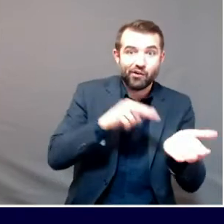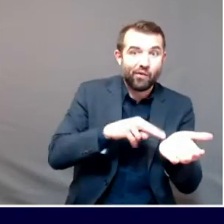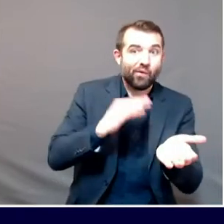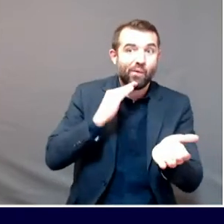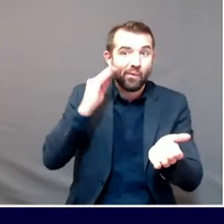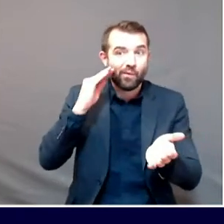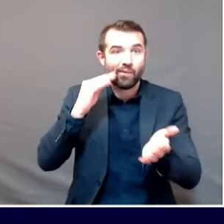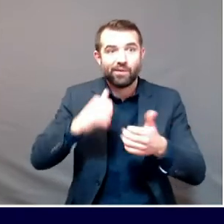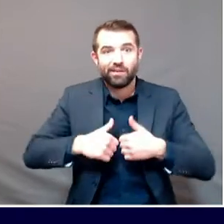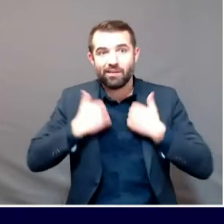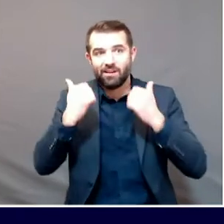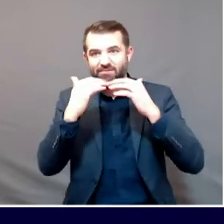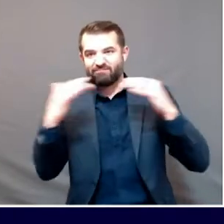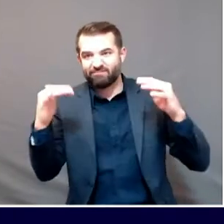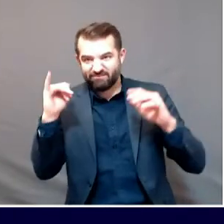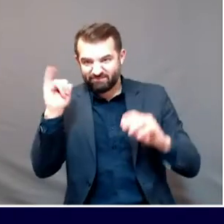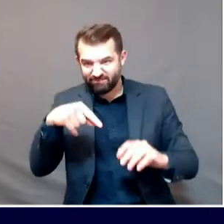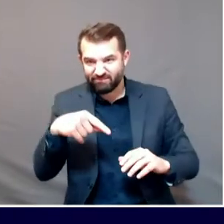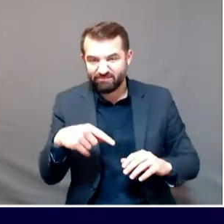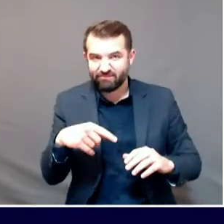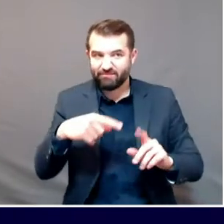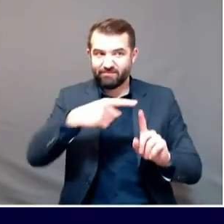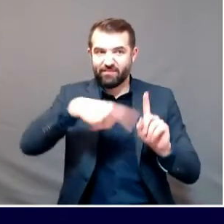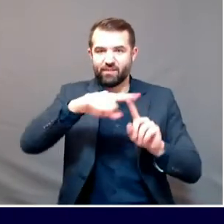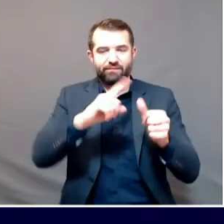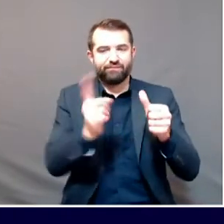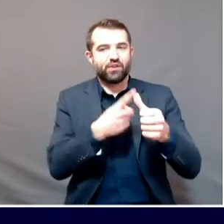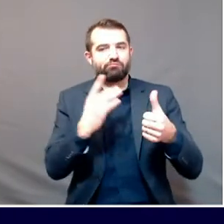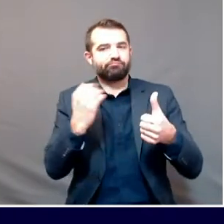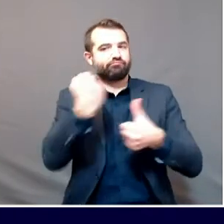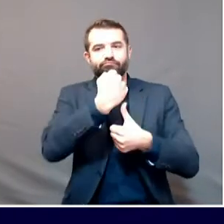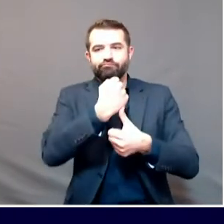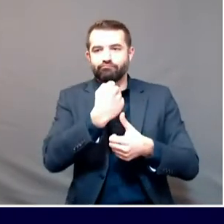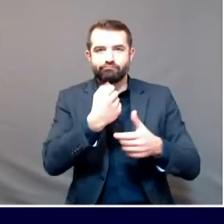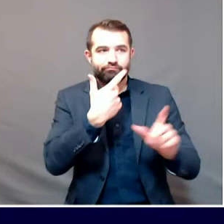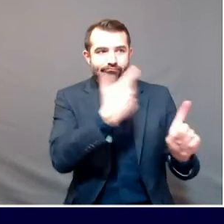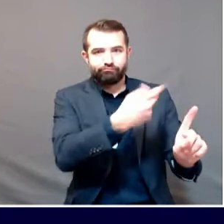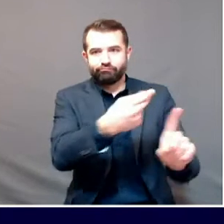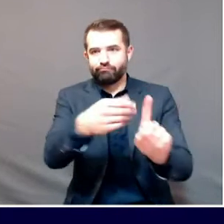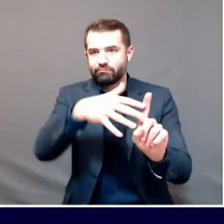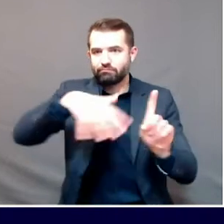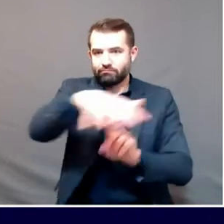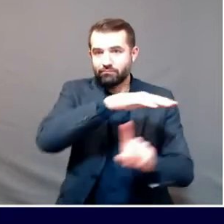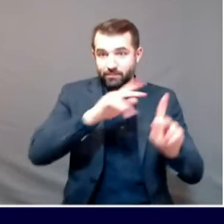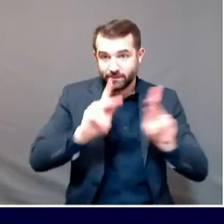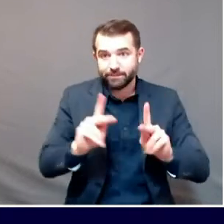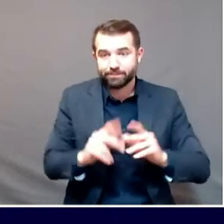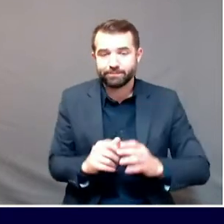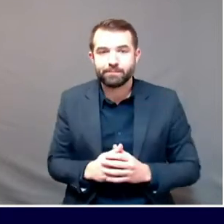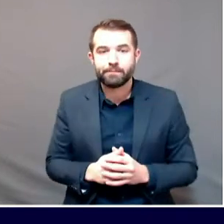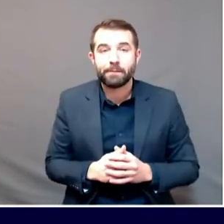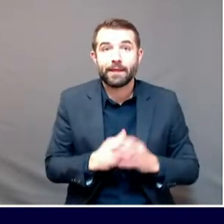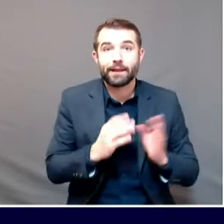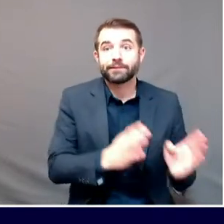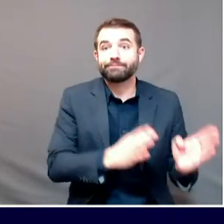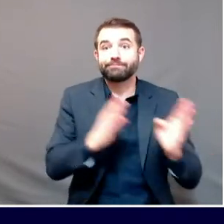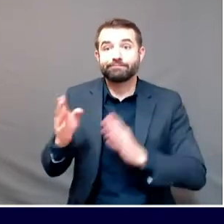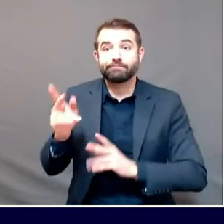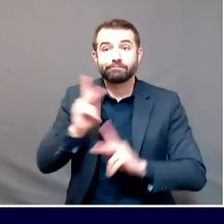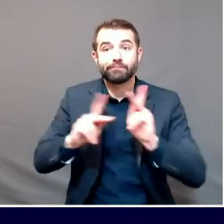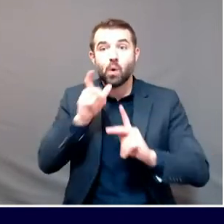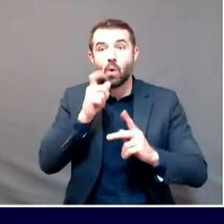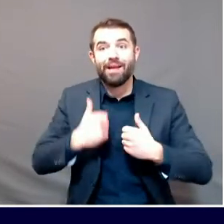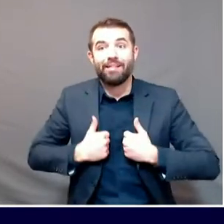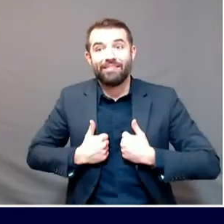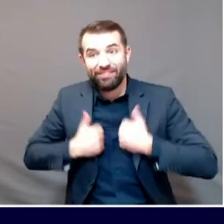That's who is right now receiving the vaccine. Speaking of individuals who live in congregate living settings like nursing homes or who